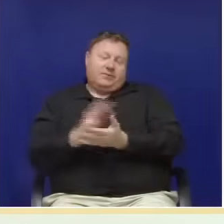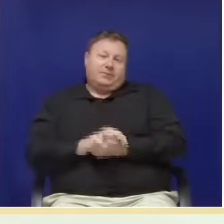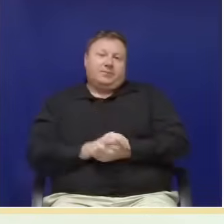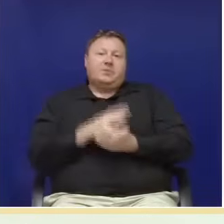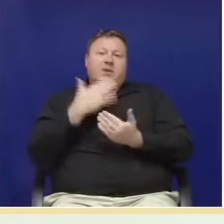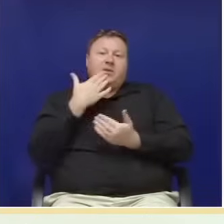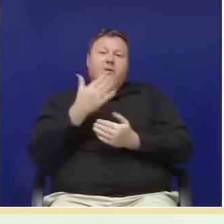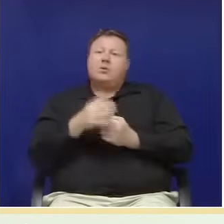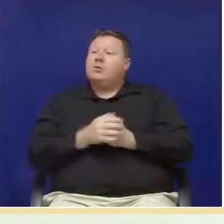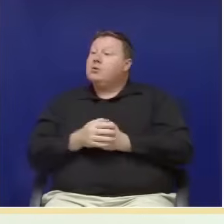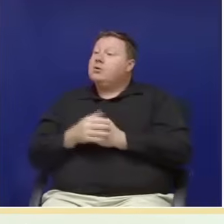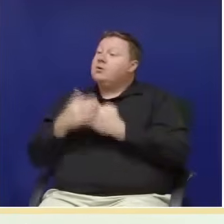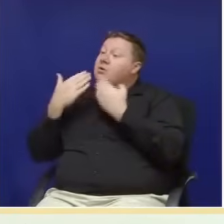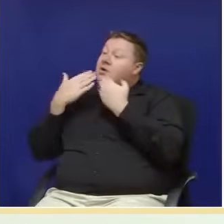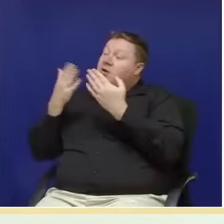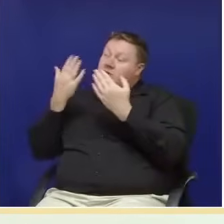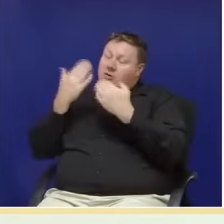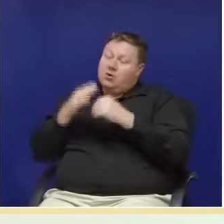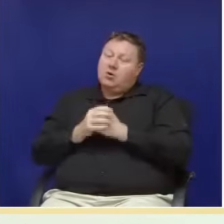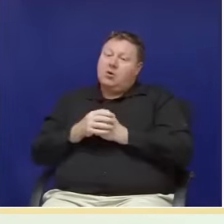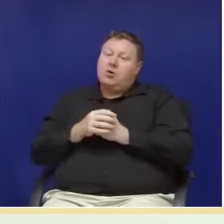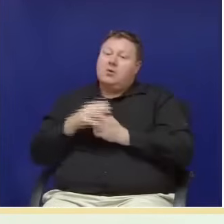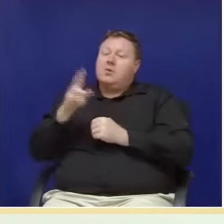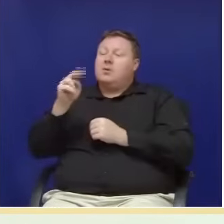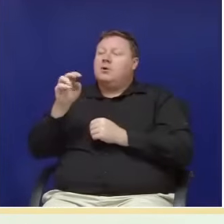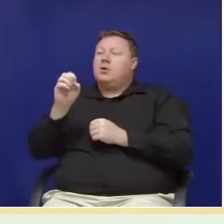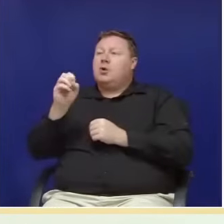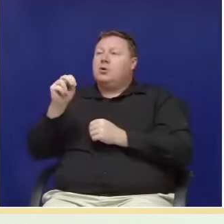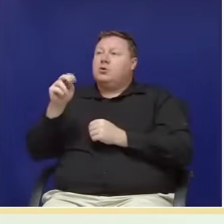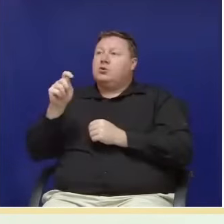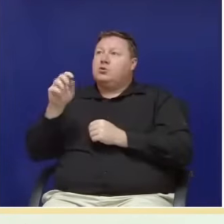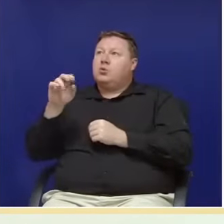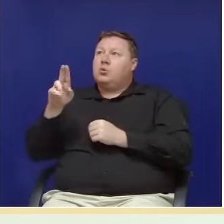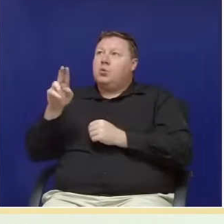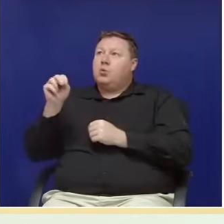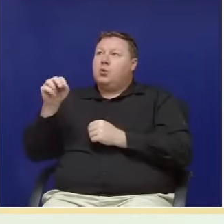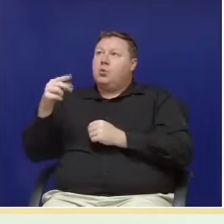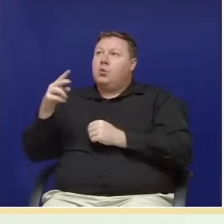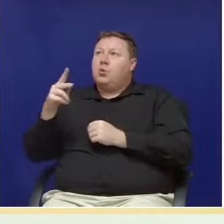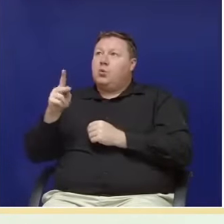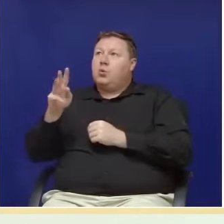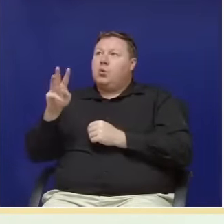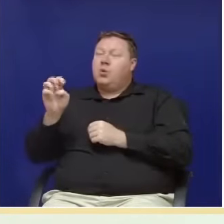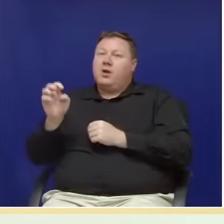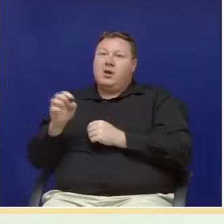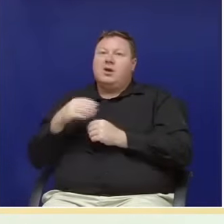Thank you. Honourable Motahung, we return to you for the last follow-up.